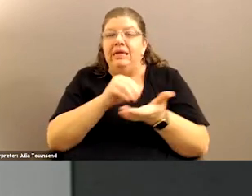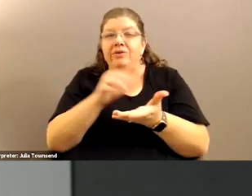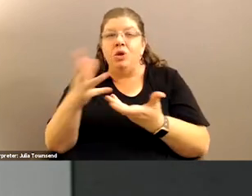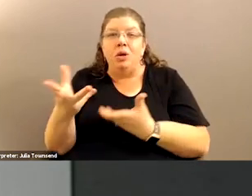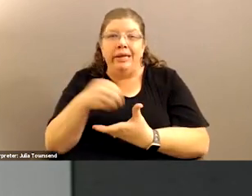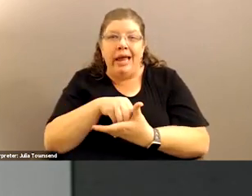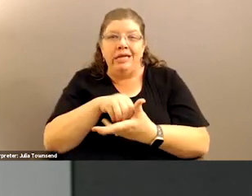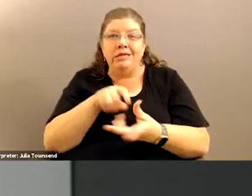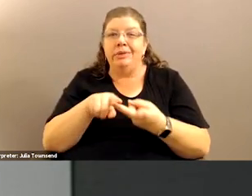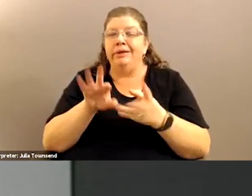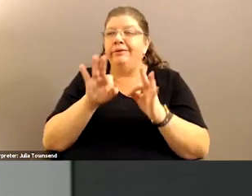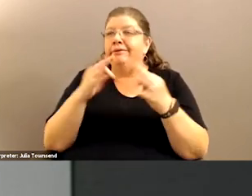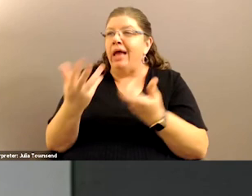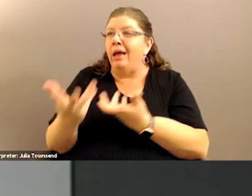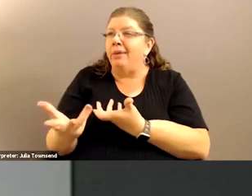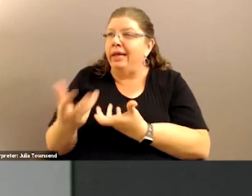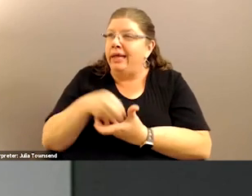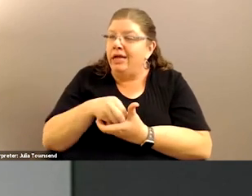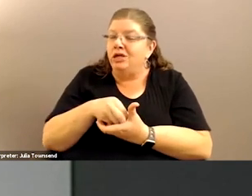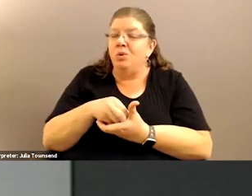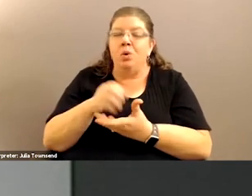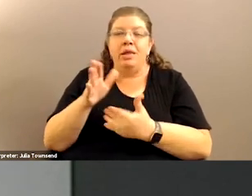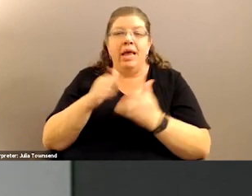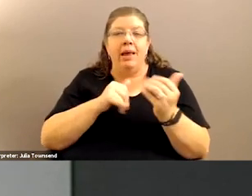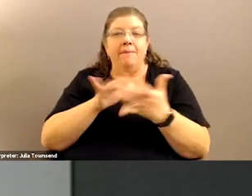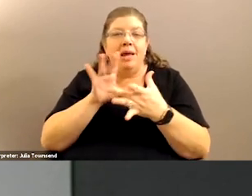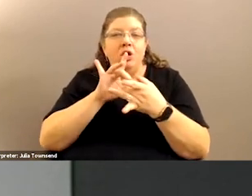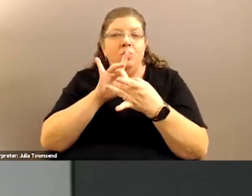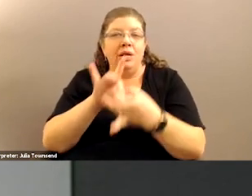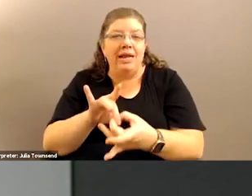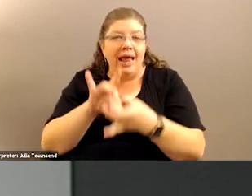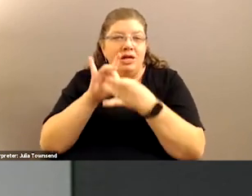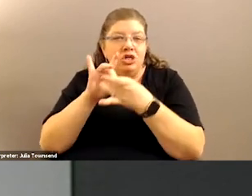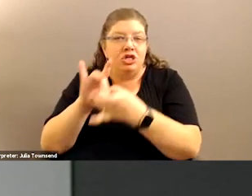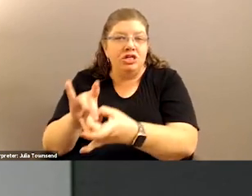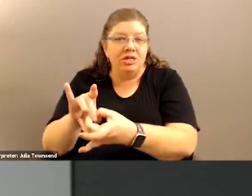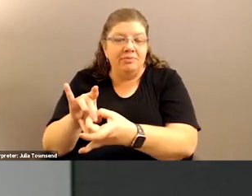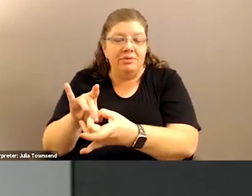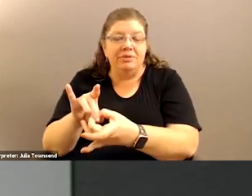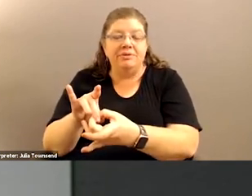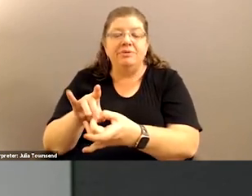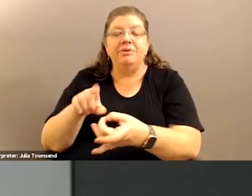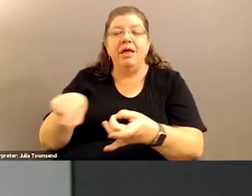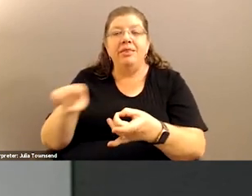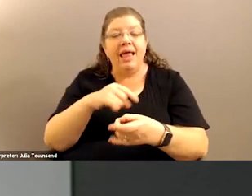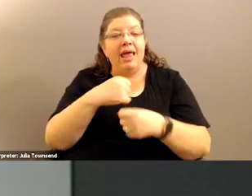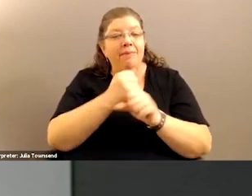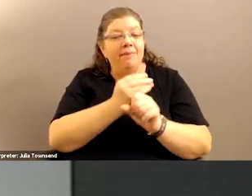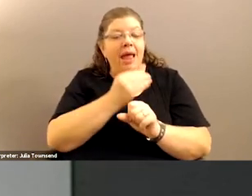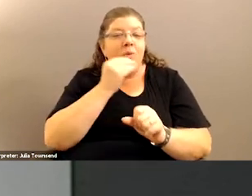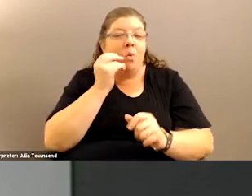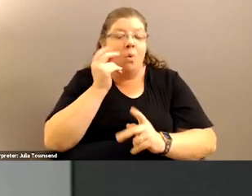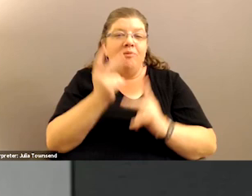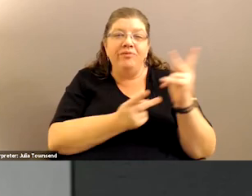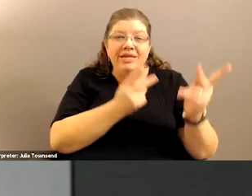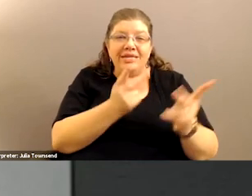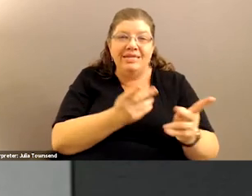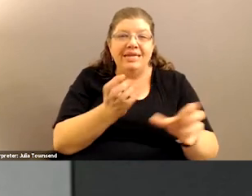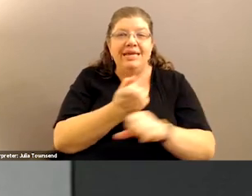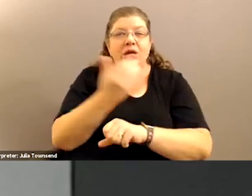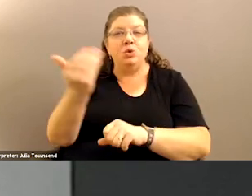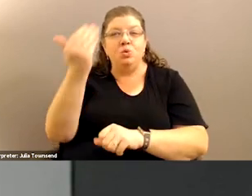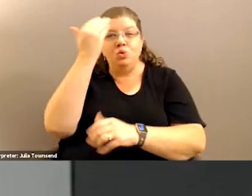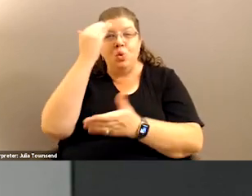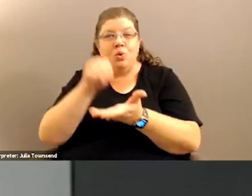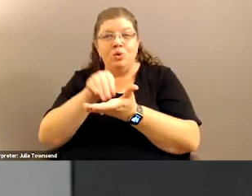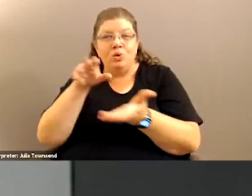family engagement where they build relationships where they make home visits where they get to know the students